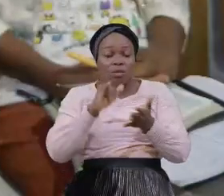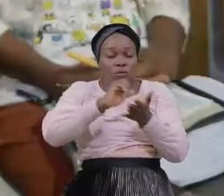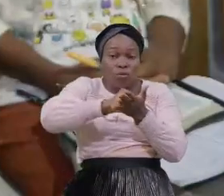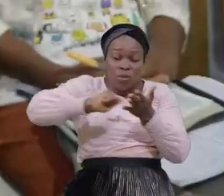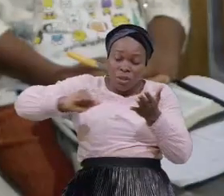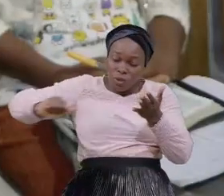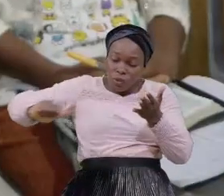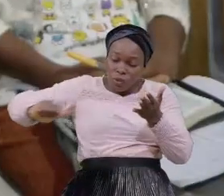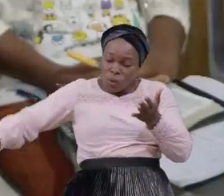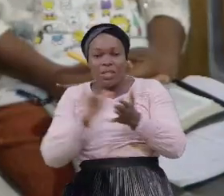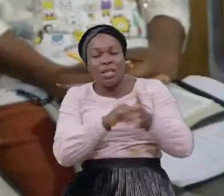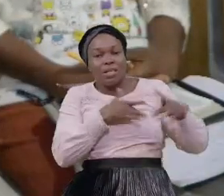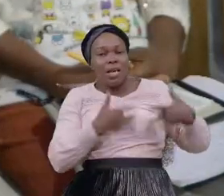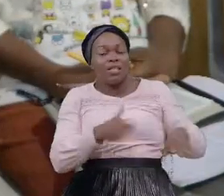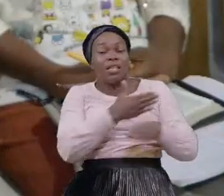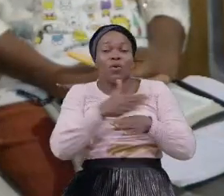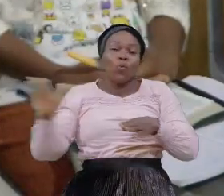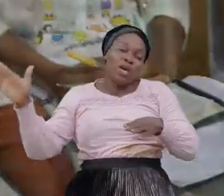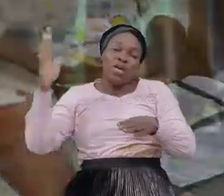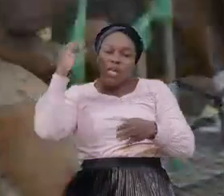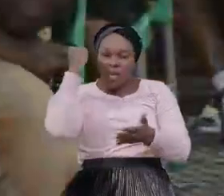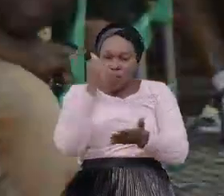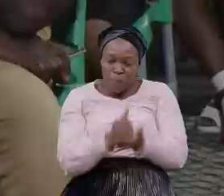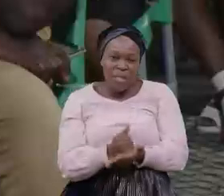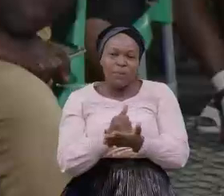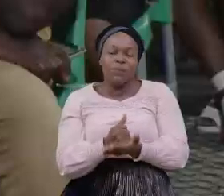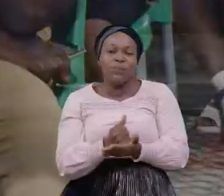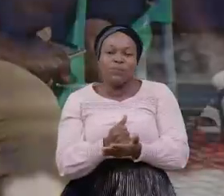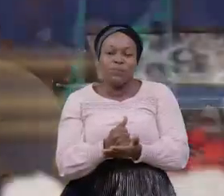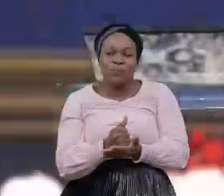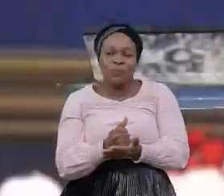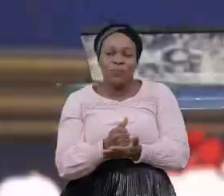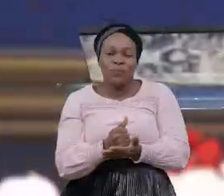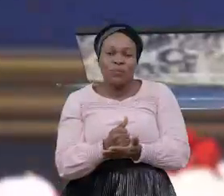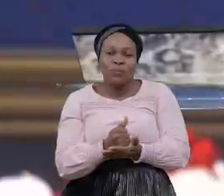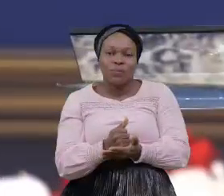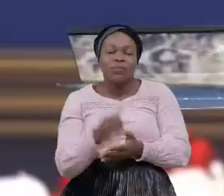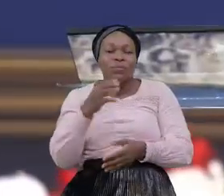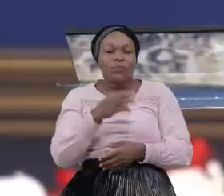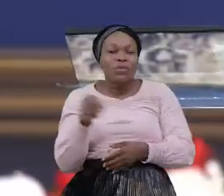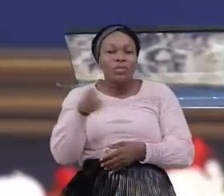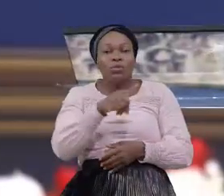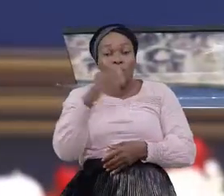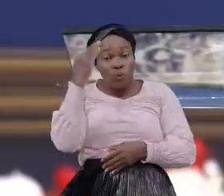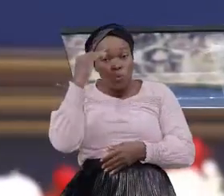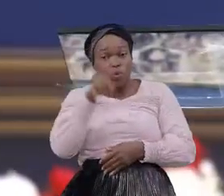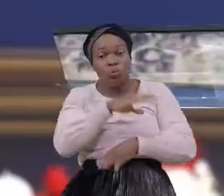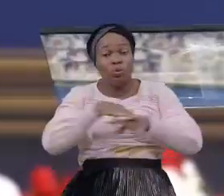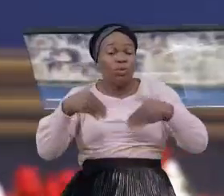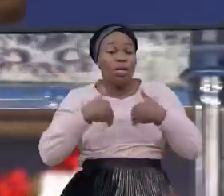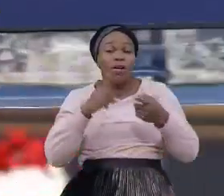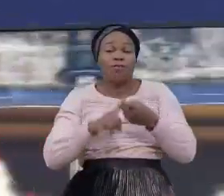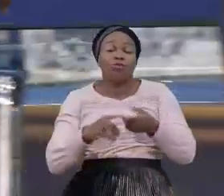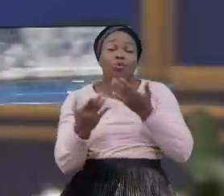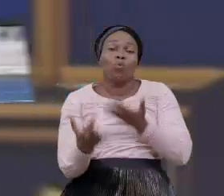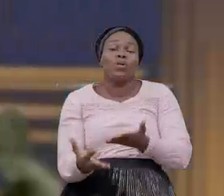Amen. Amen. You know, you don't have to wait for, you know, elderly people to come and